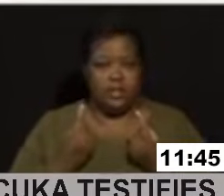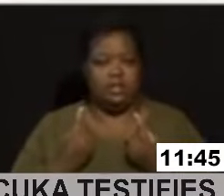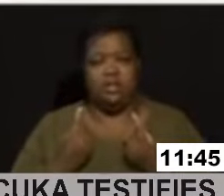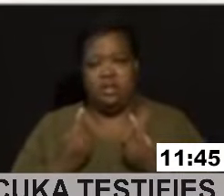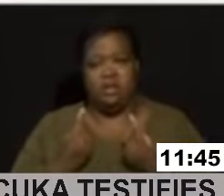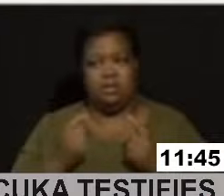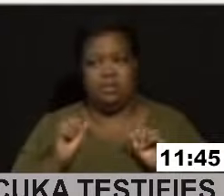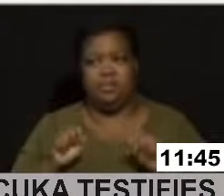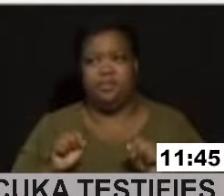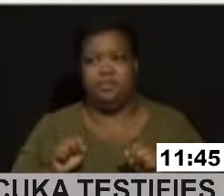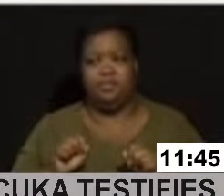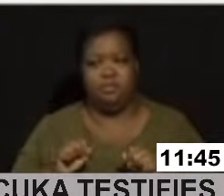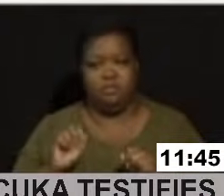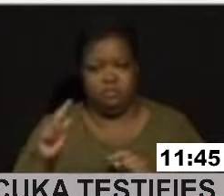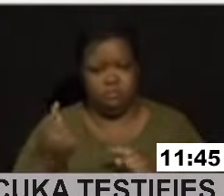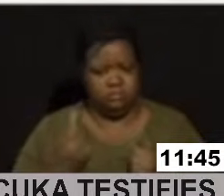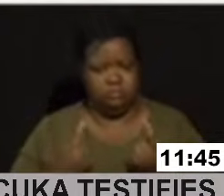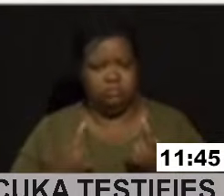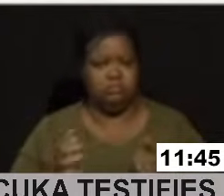People come